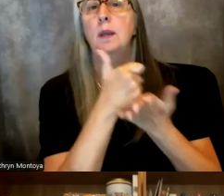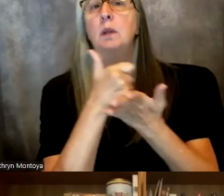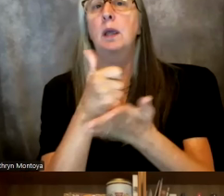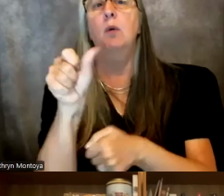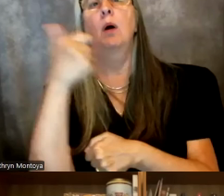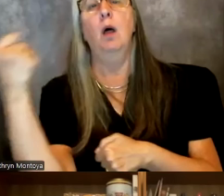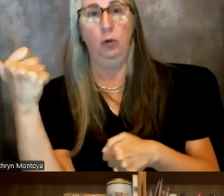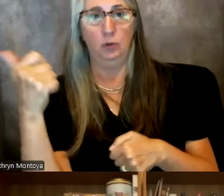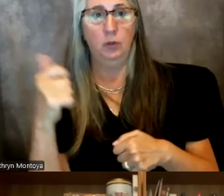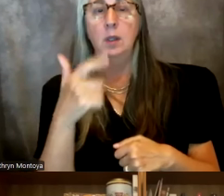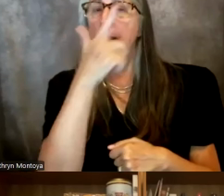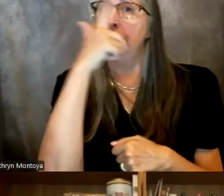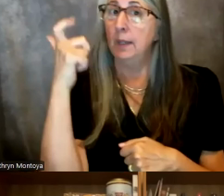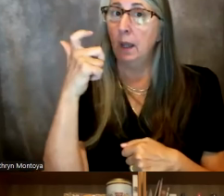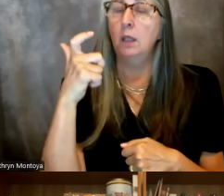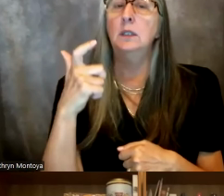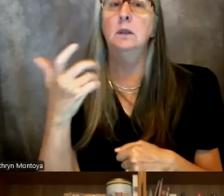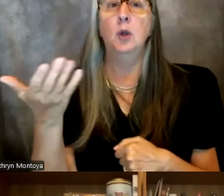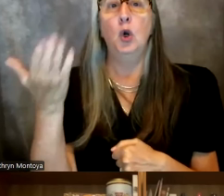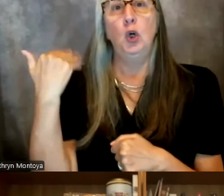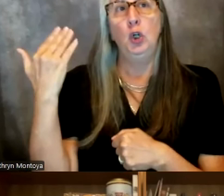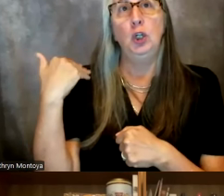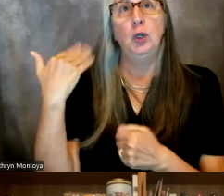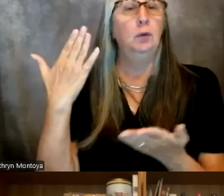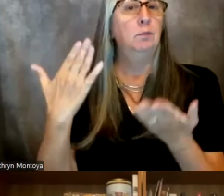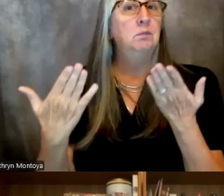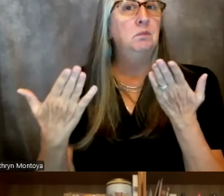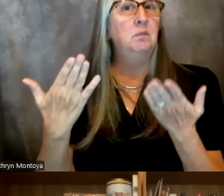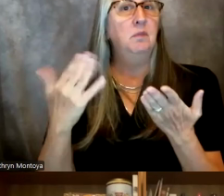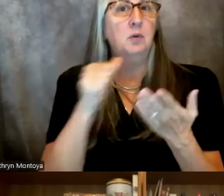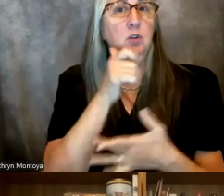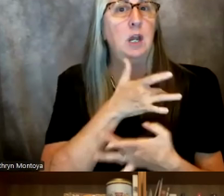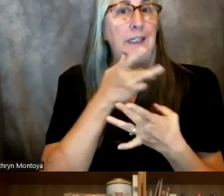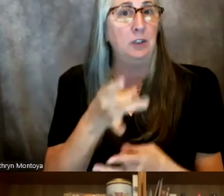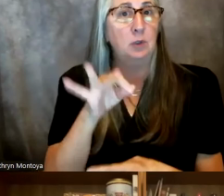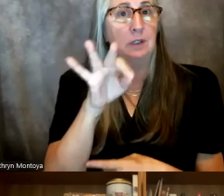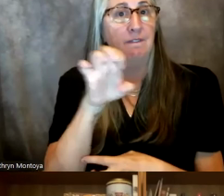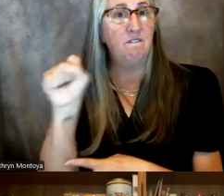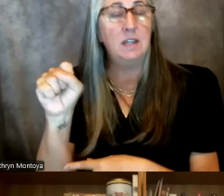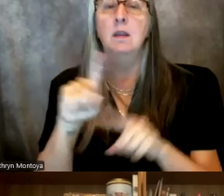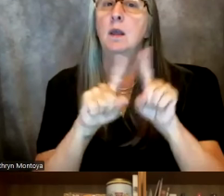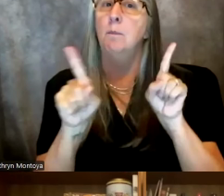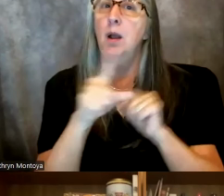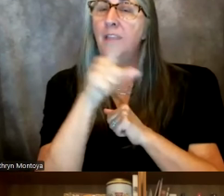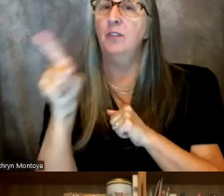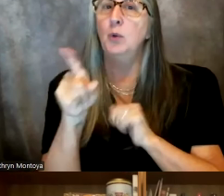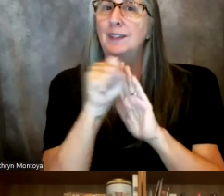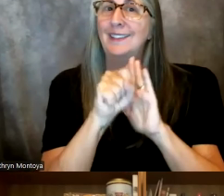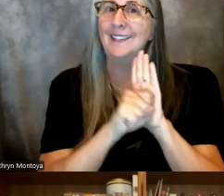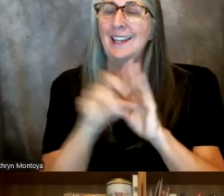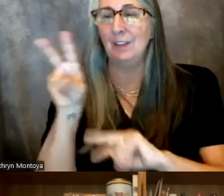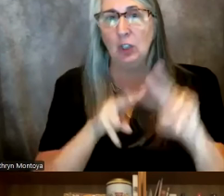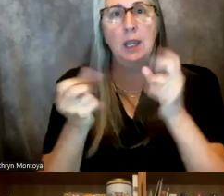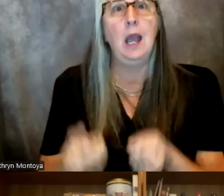others. Because although earlier there may not have been as much interest in fees, as states look at how much money